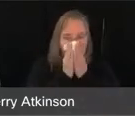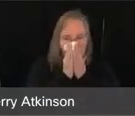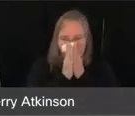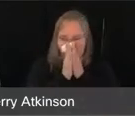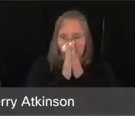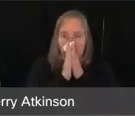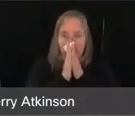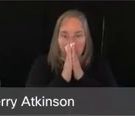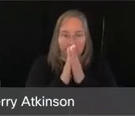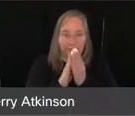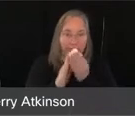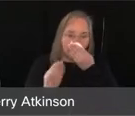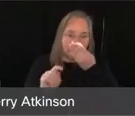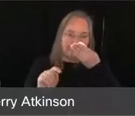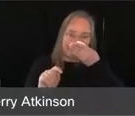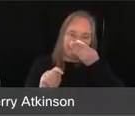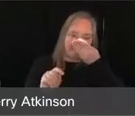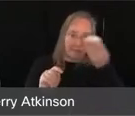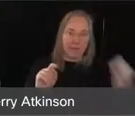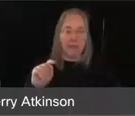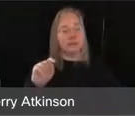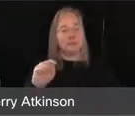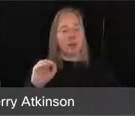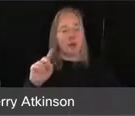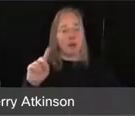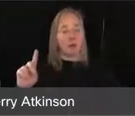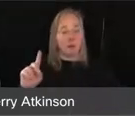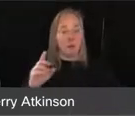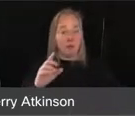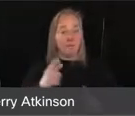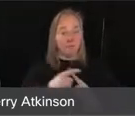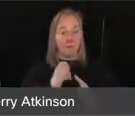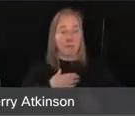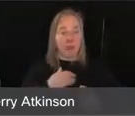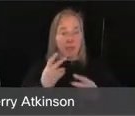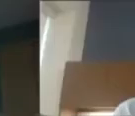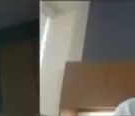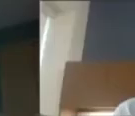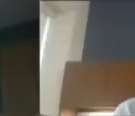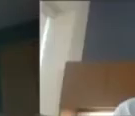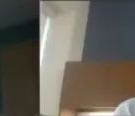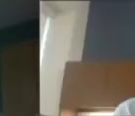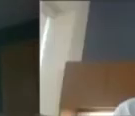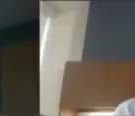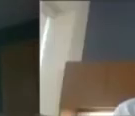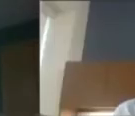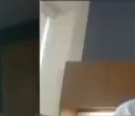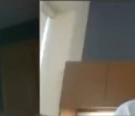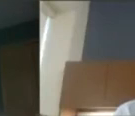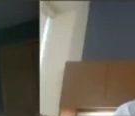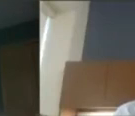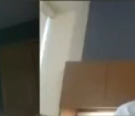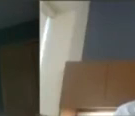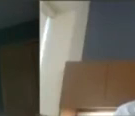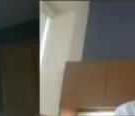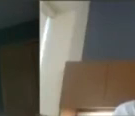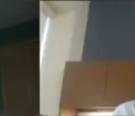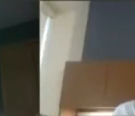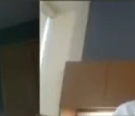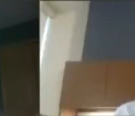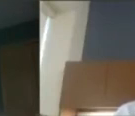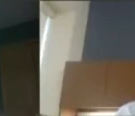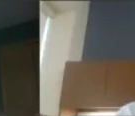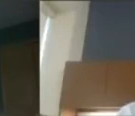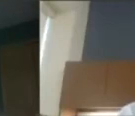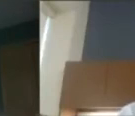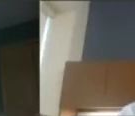So by my calculations, the price per square foot on the East Columbia Center is coming in at about $530 a